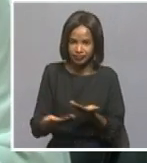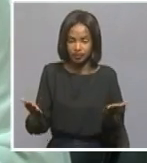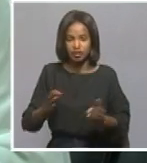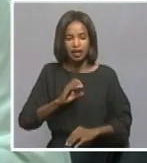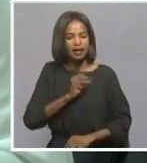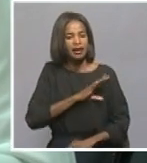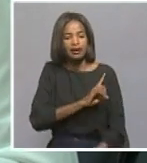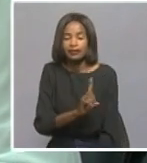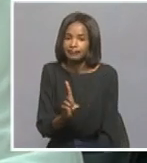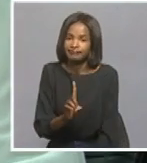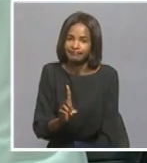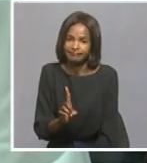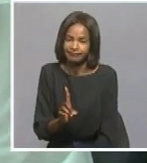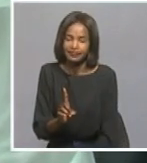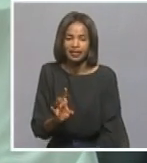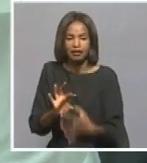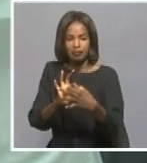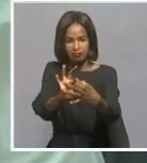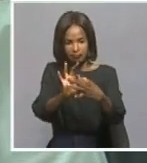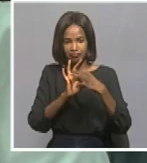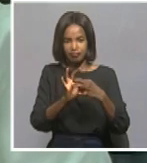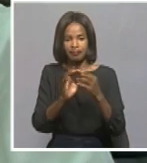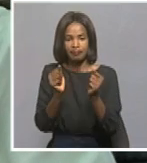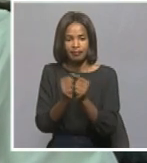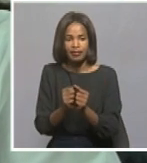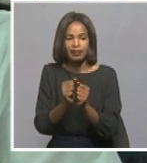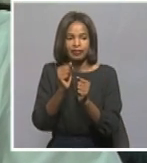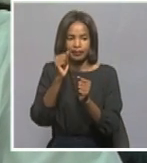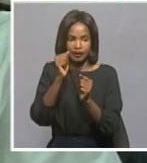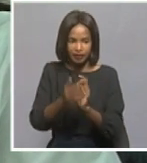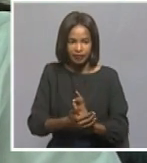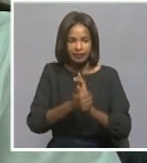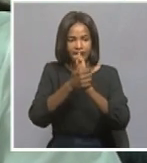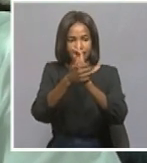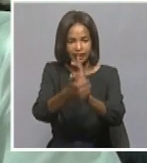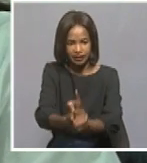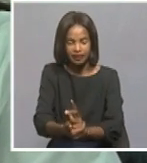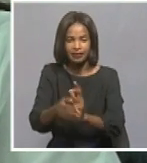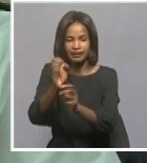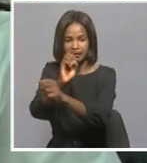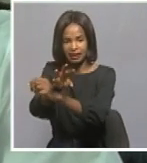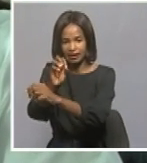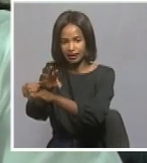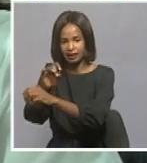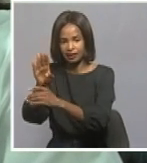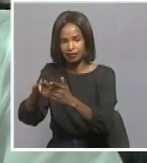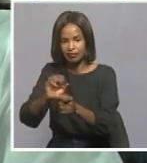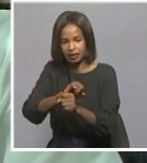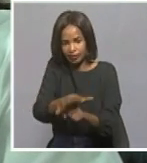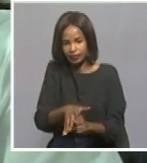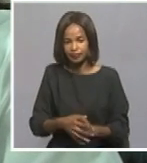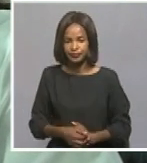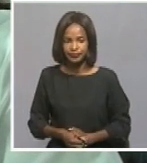calm and cooperate with the personnel assigned to the task teams.